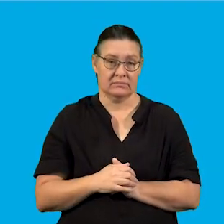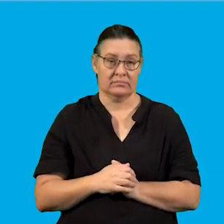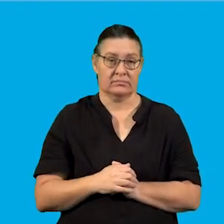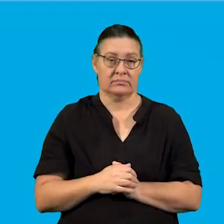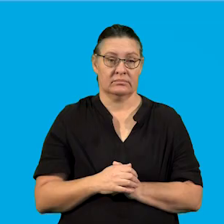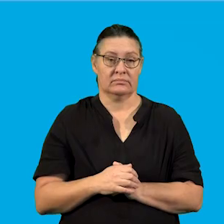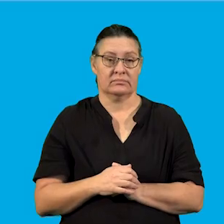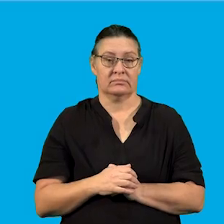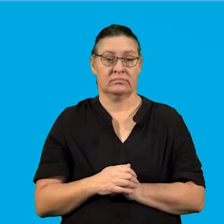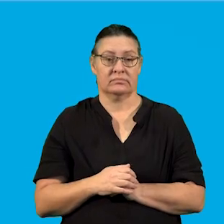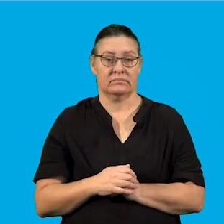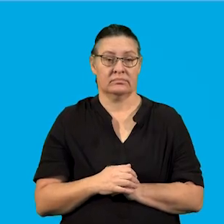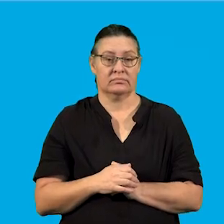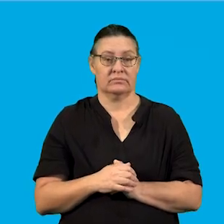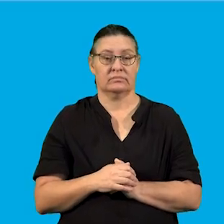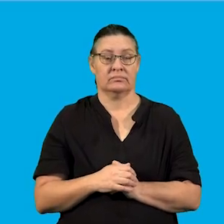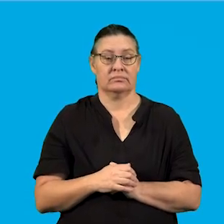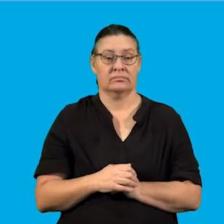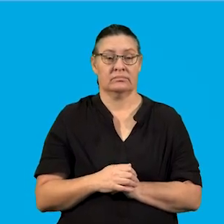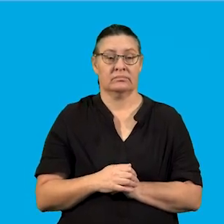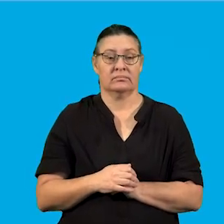be ammonia,